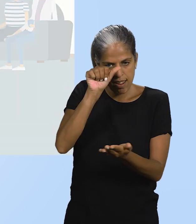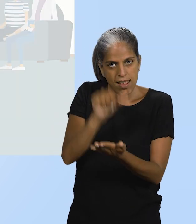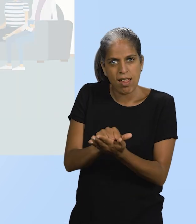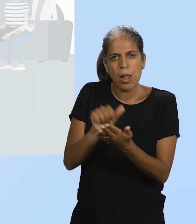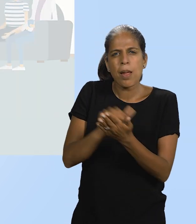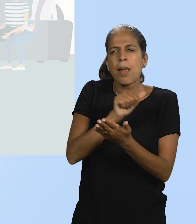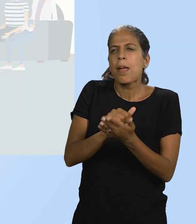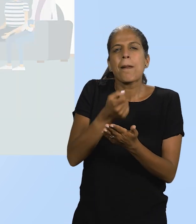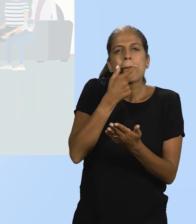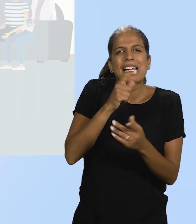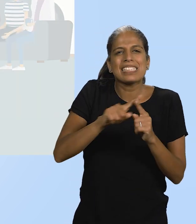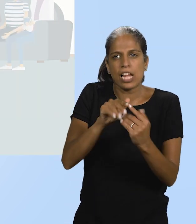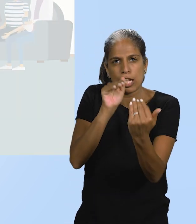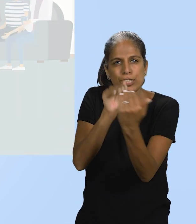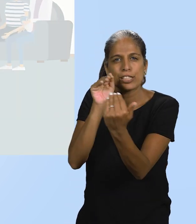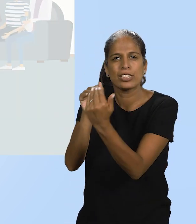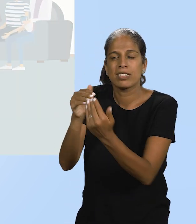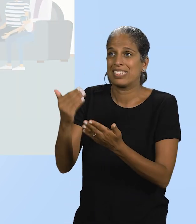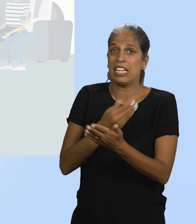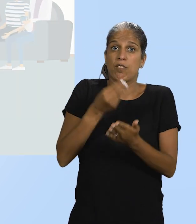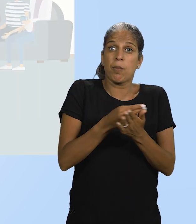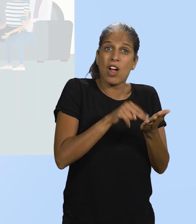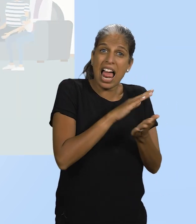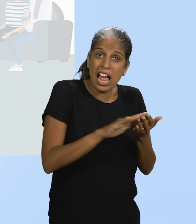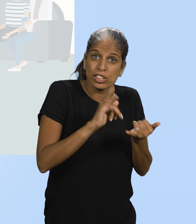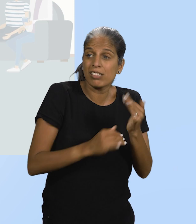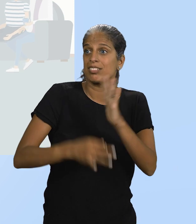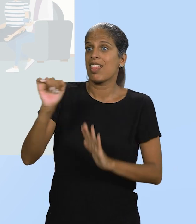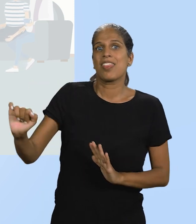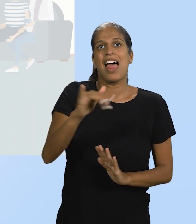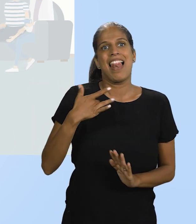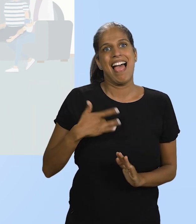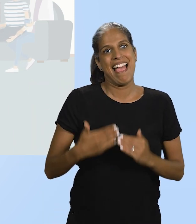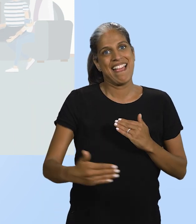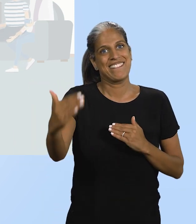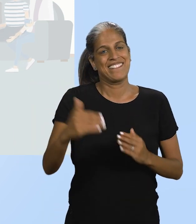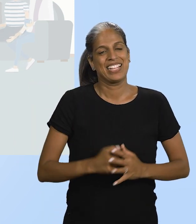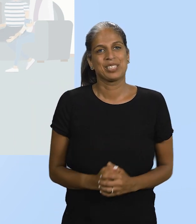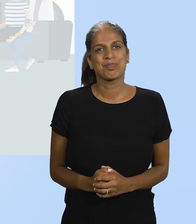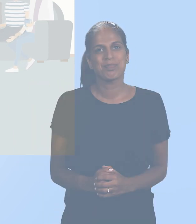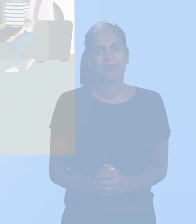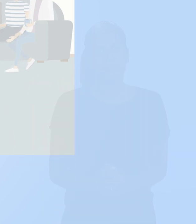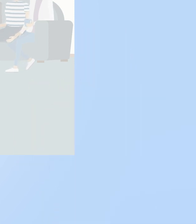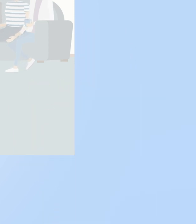NHS could personalise medicines for patients, saving money for the NHS and improving patients' lives.